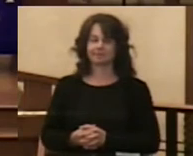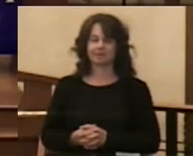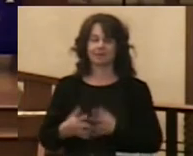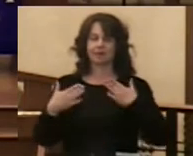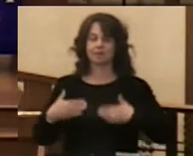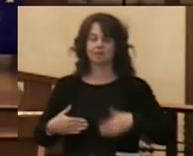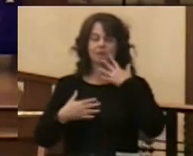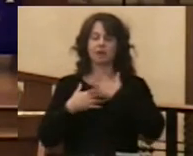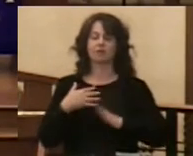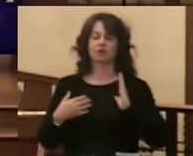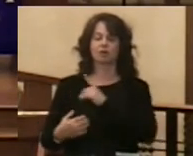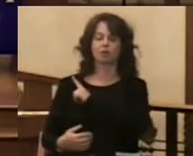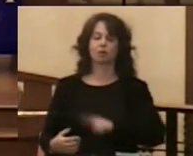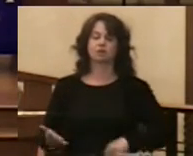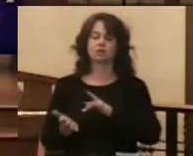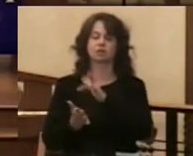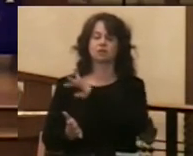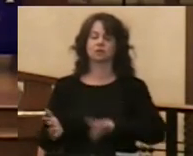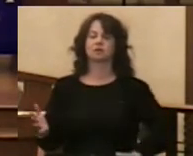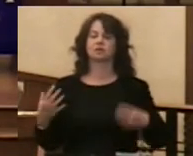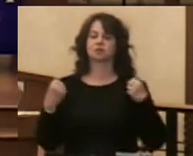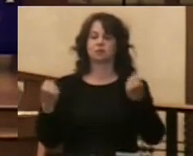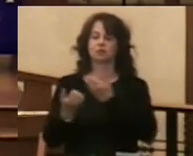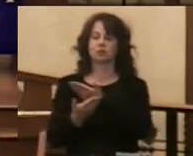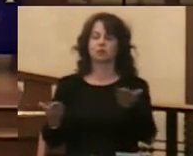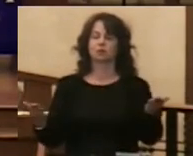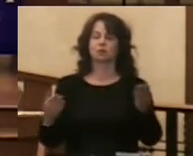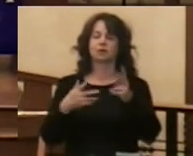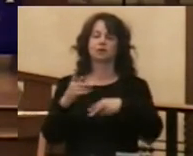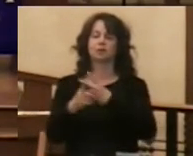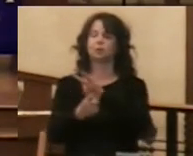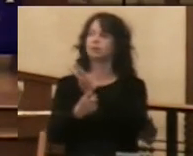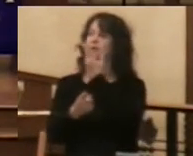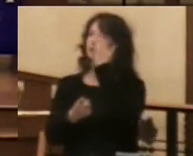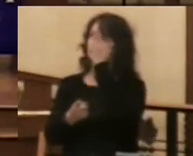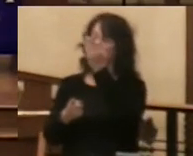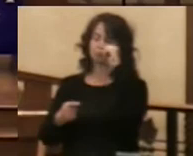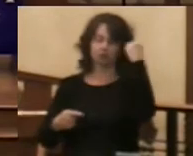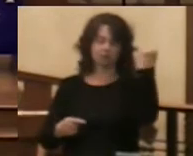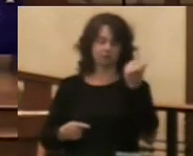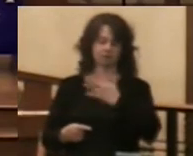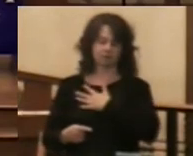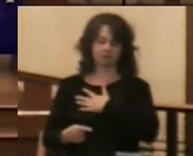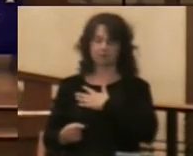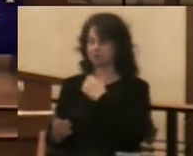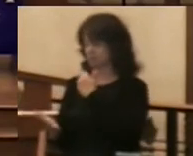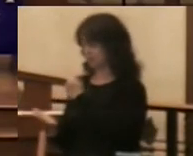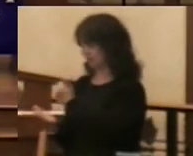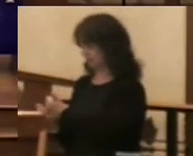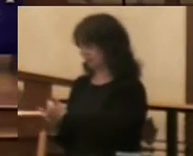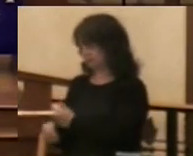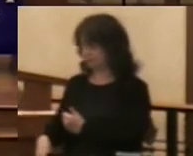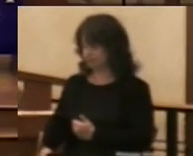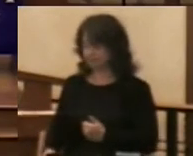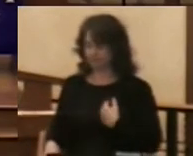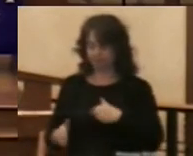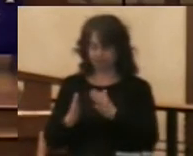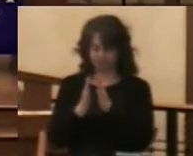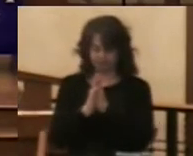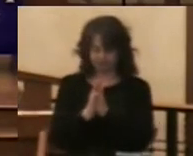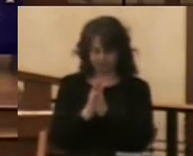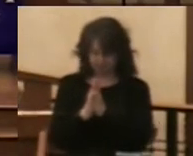The body and blood of our Lord Jesus Christ strengthen you and keep you in his grace. Amen. Let us